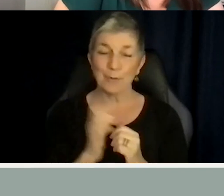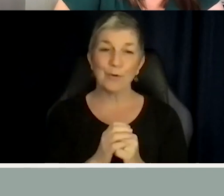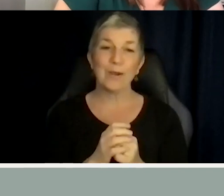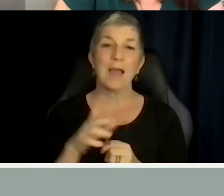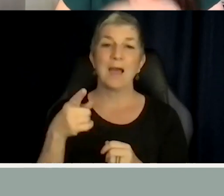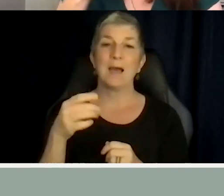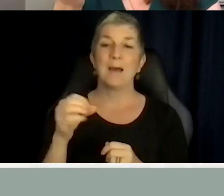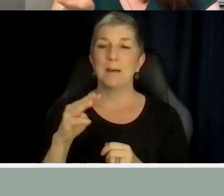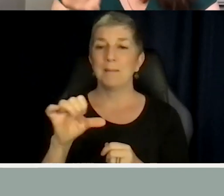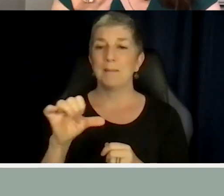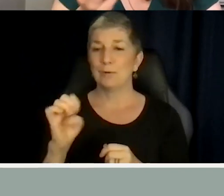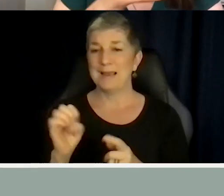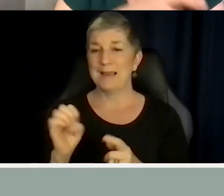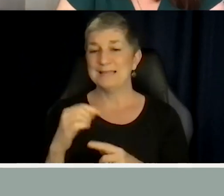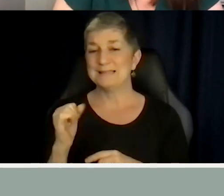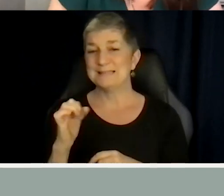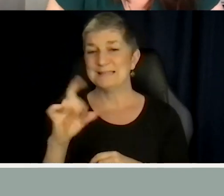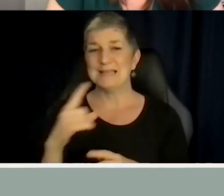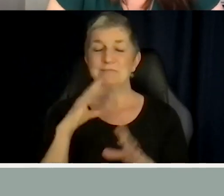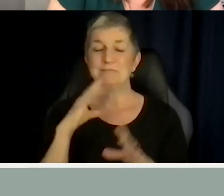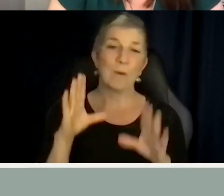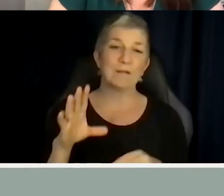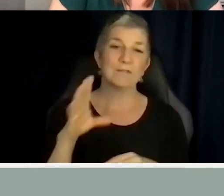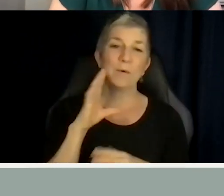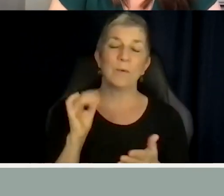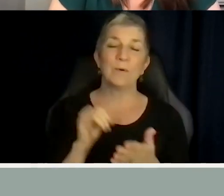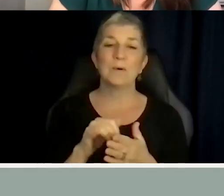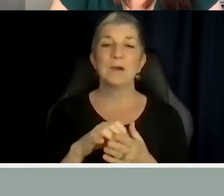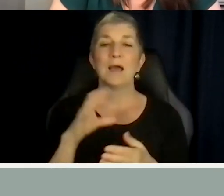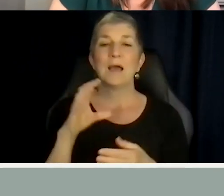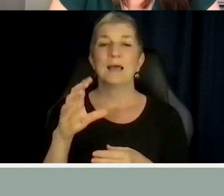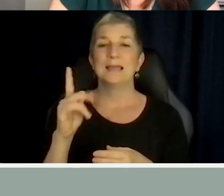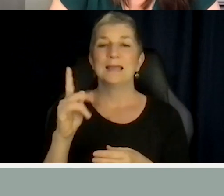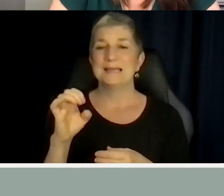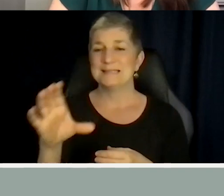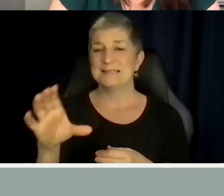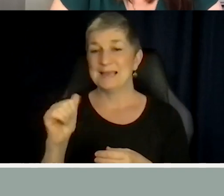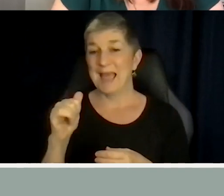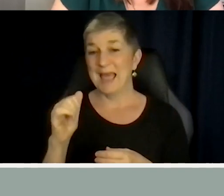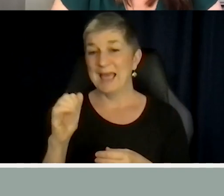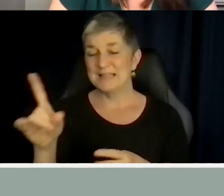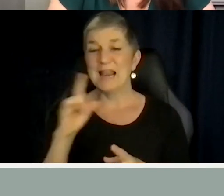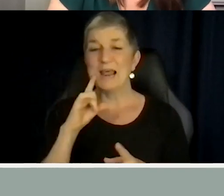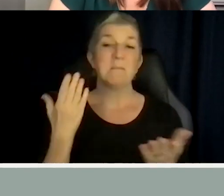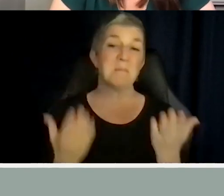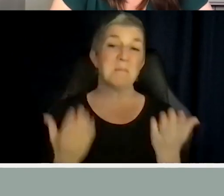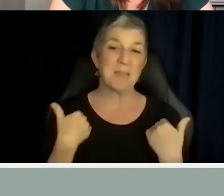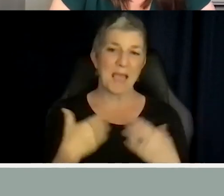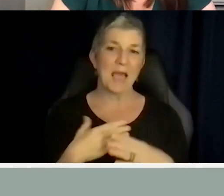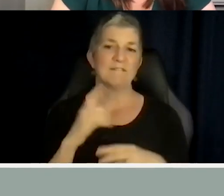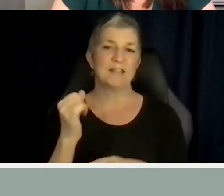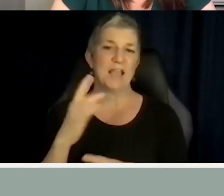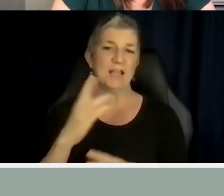pomegranate seeds are rich in something called punicic acid, which research suggests may have cancer protective properties.